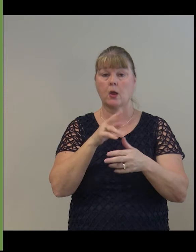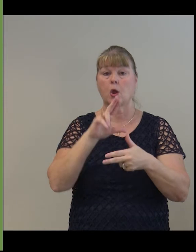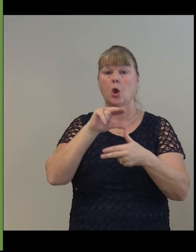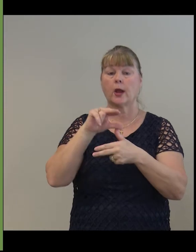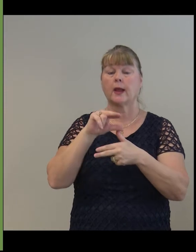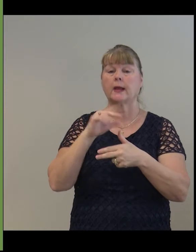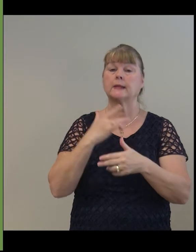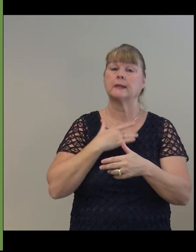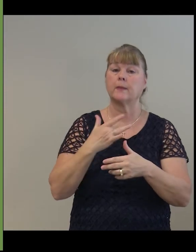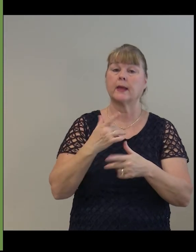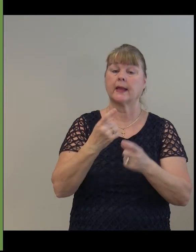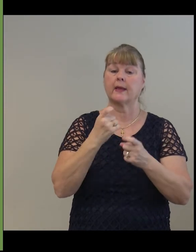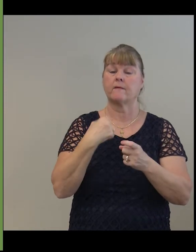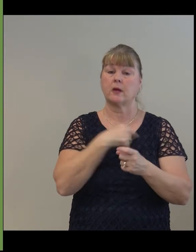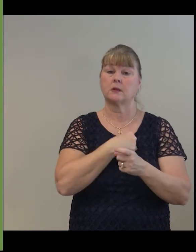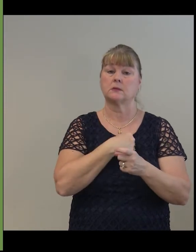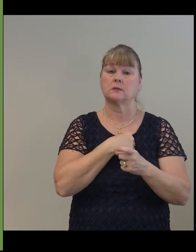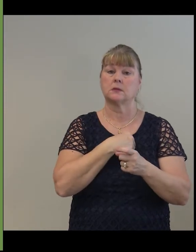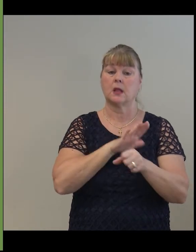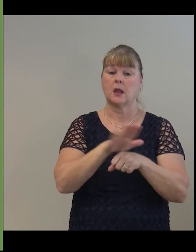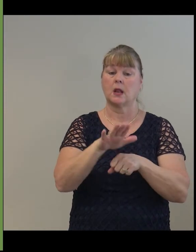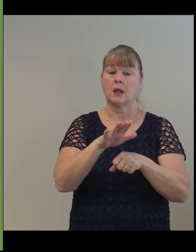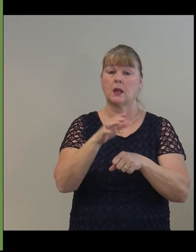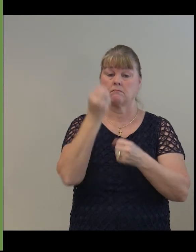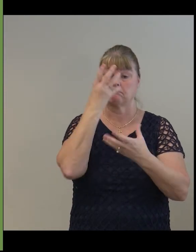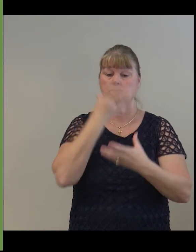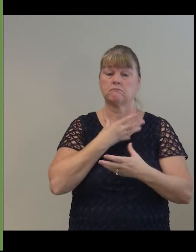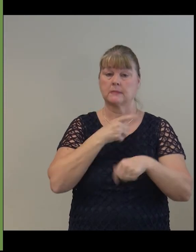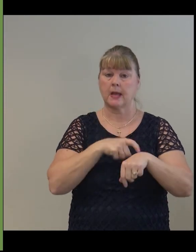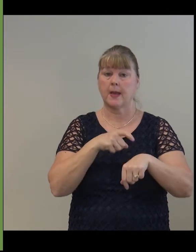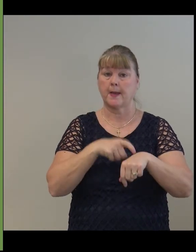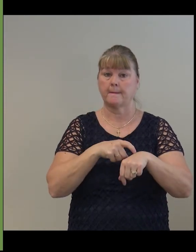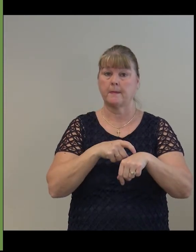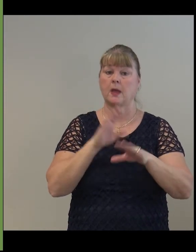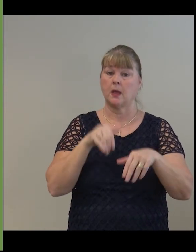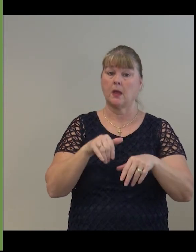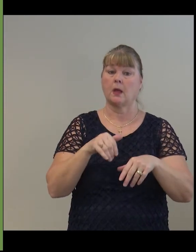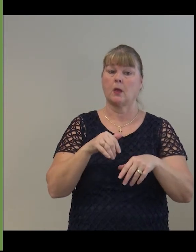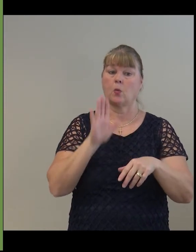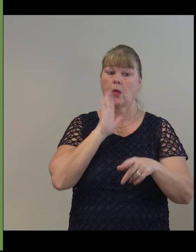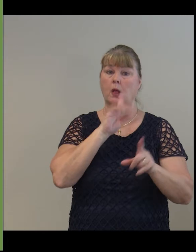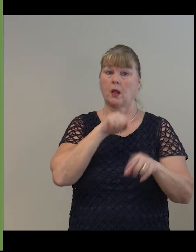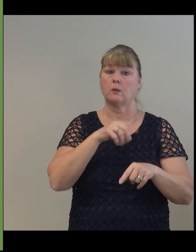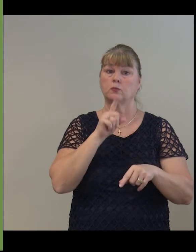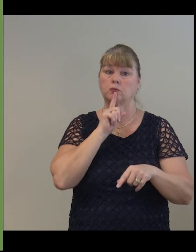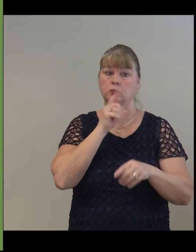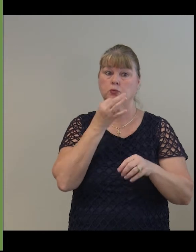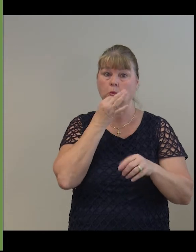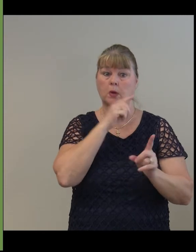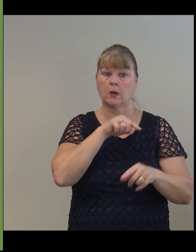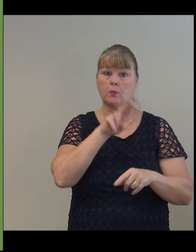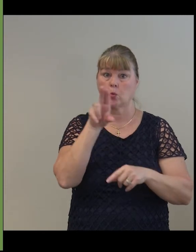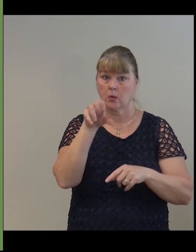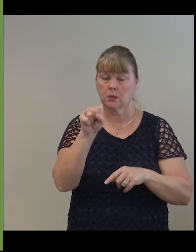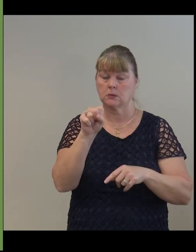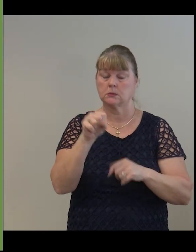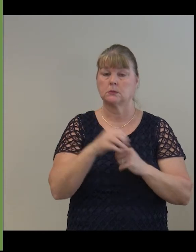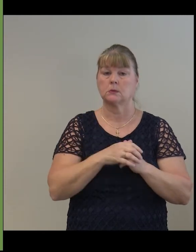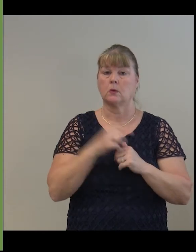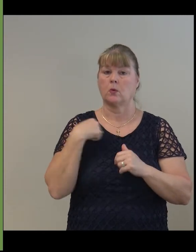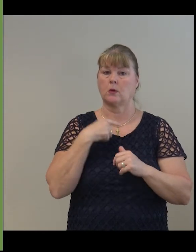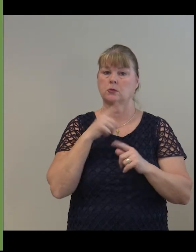way. Hurricanes typically give us a good amount of head start of, hey, we're headed towards the United States in